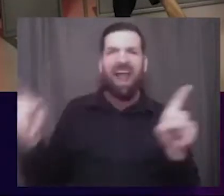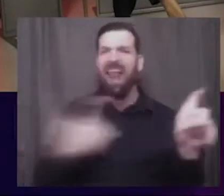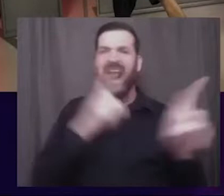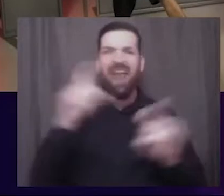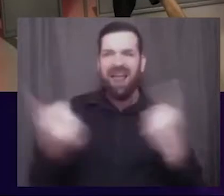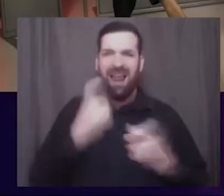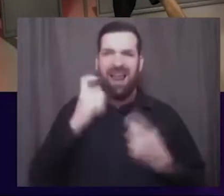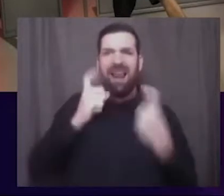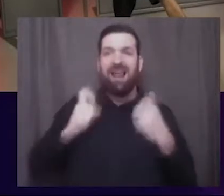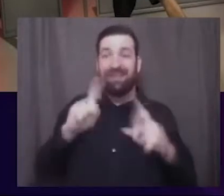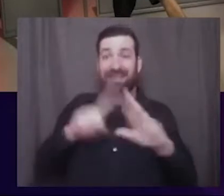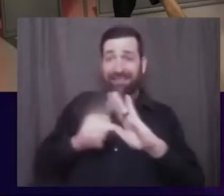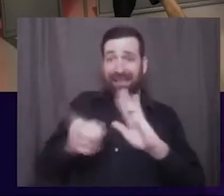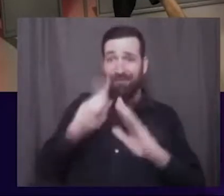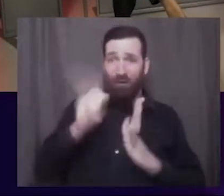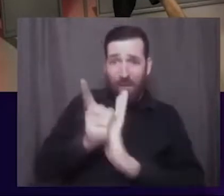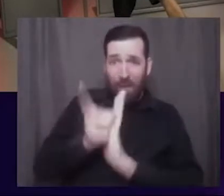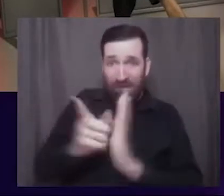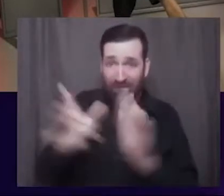brief moment. Do you have a full house today?